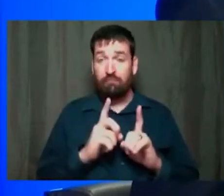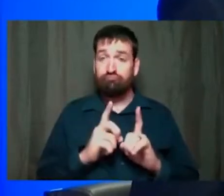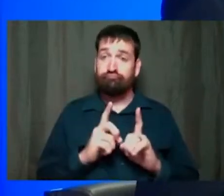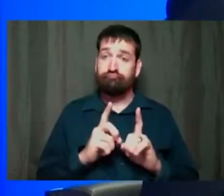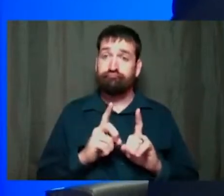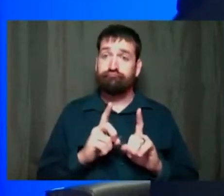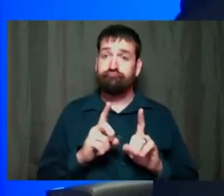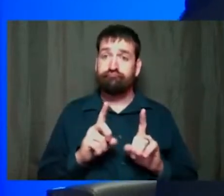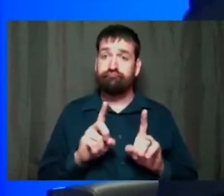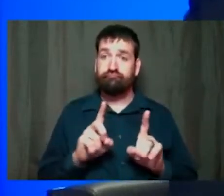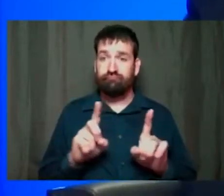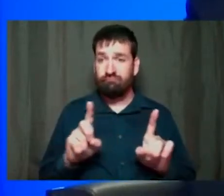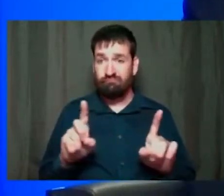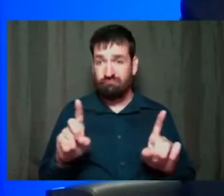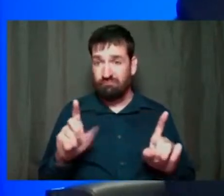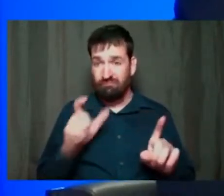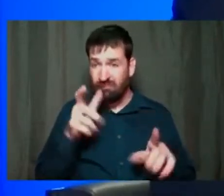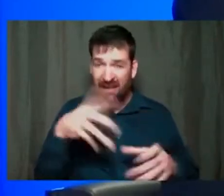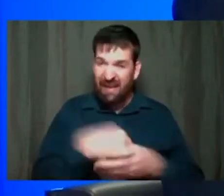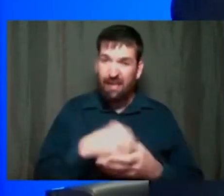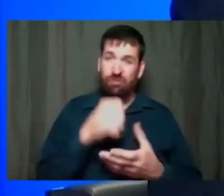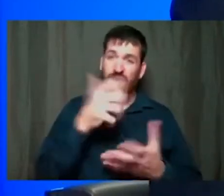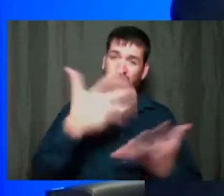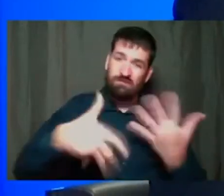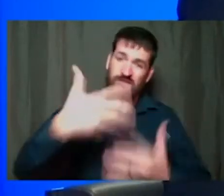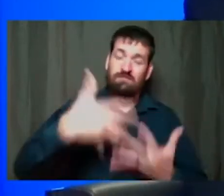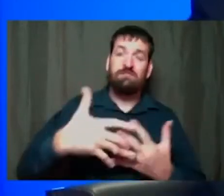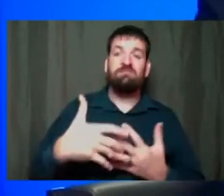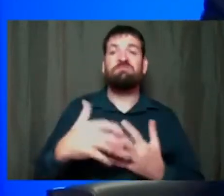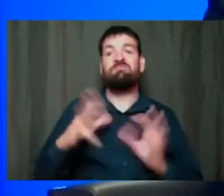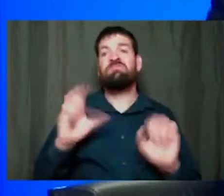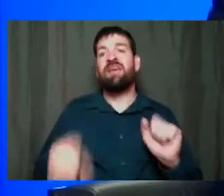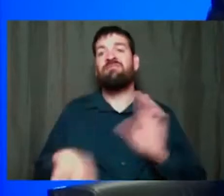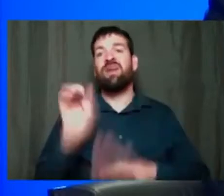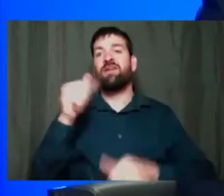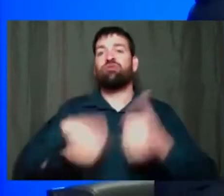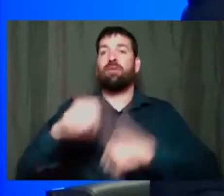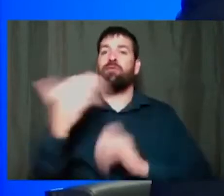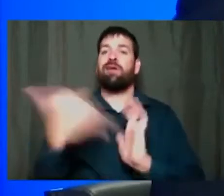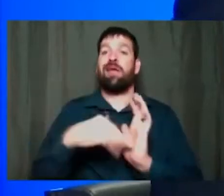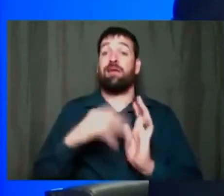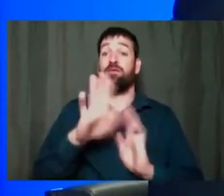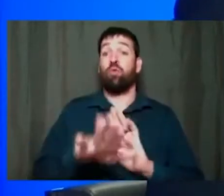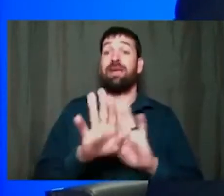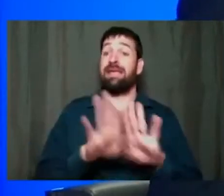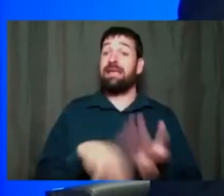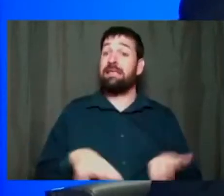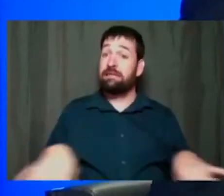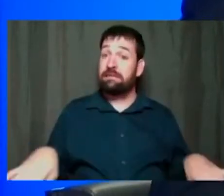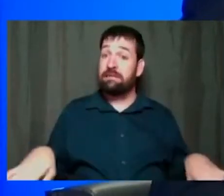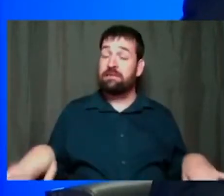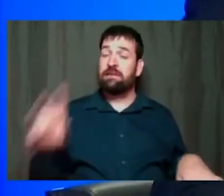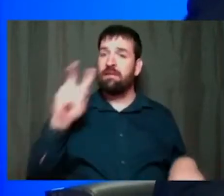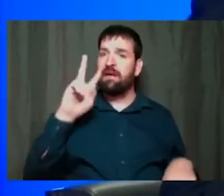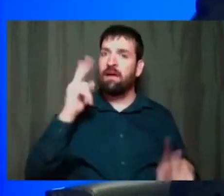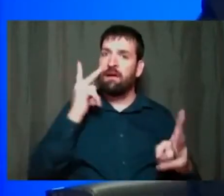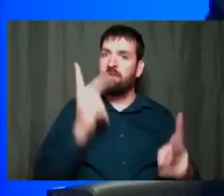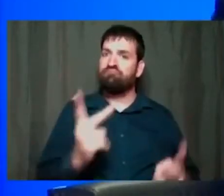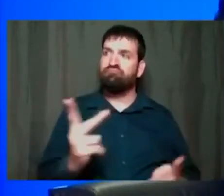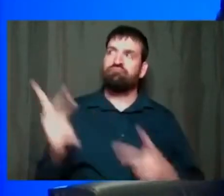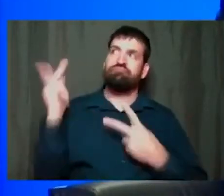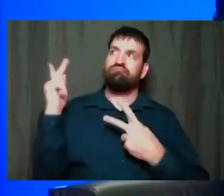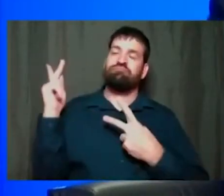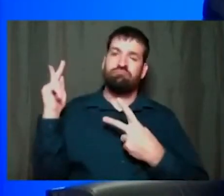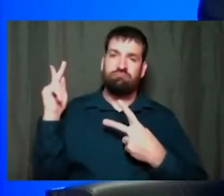lack of engagement, lack of doing stuff, this is a way to find each other again. And with your kids, think back to the fact that, when